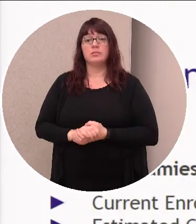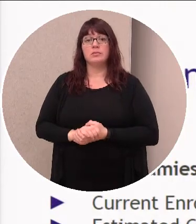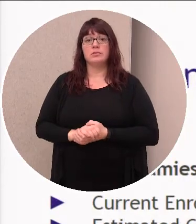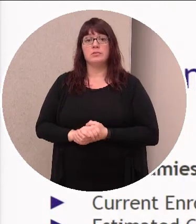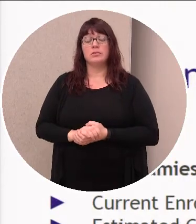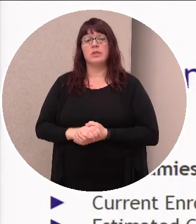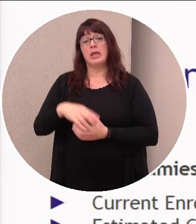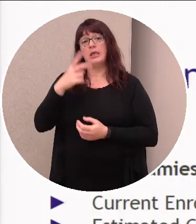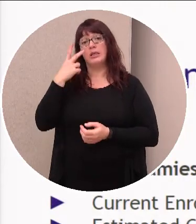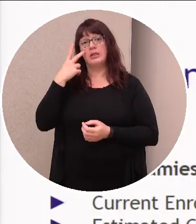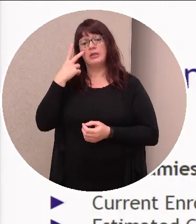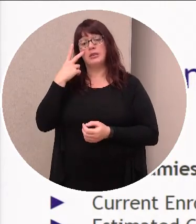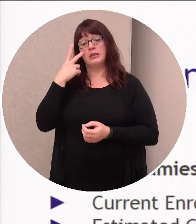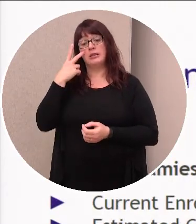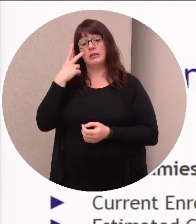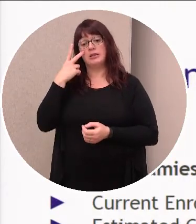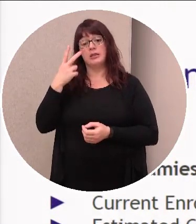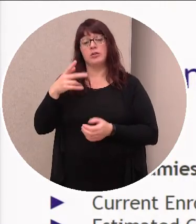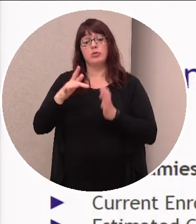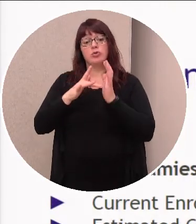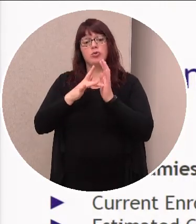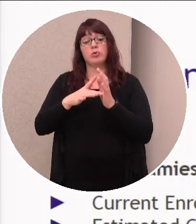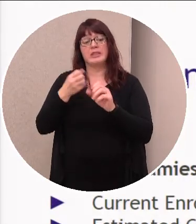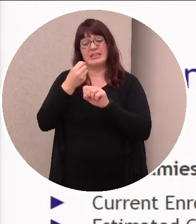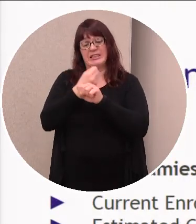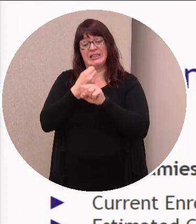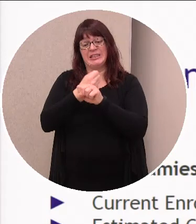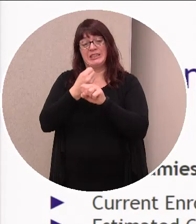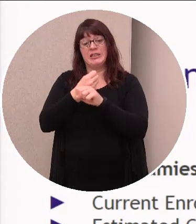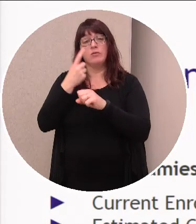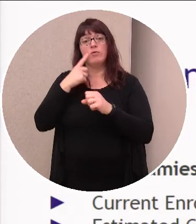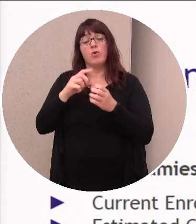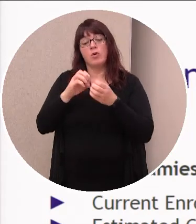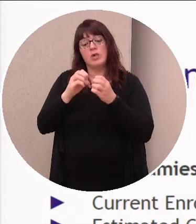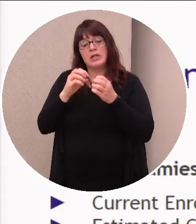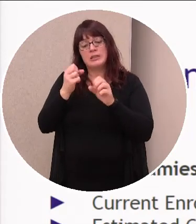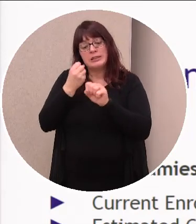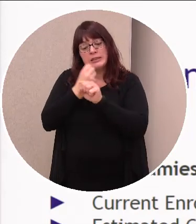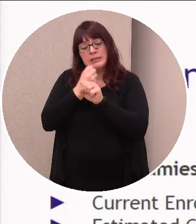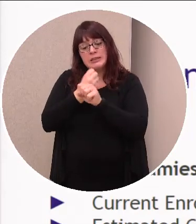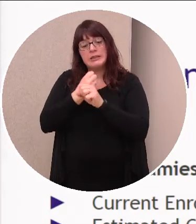Here we have some demographic information and preliminary numbers.